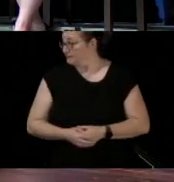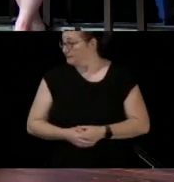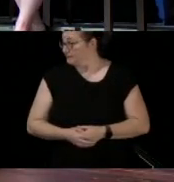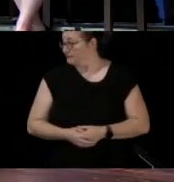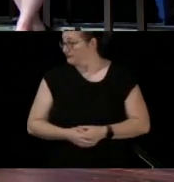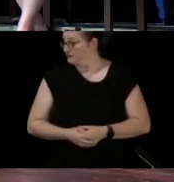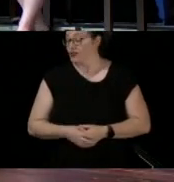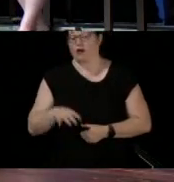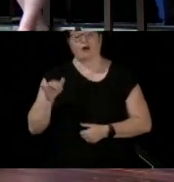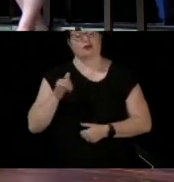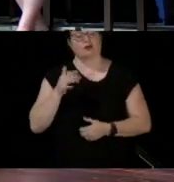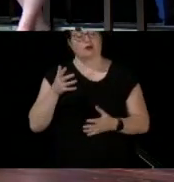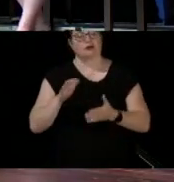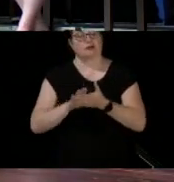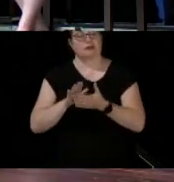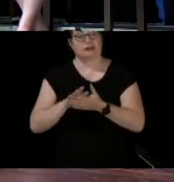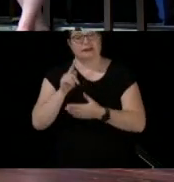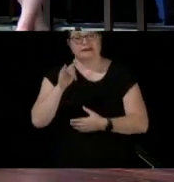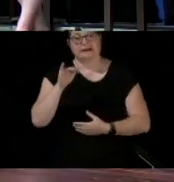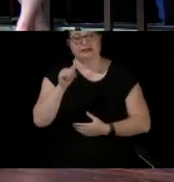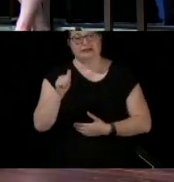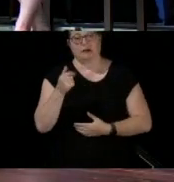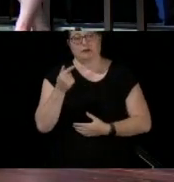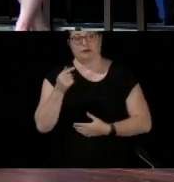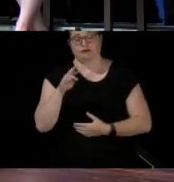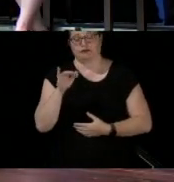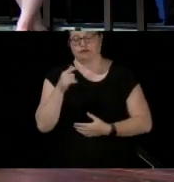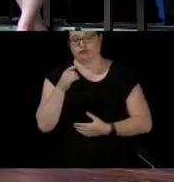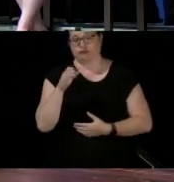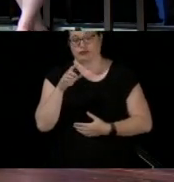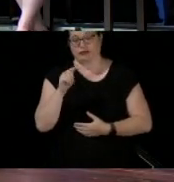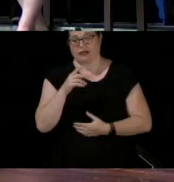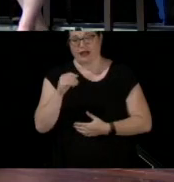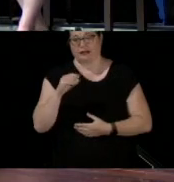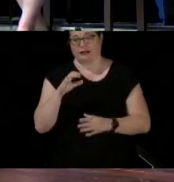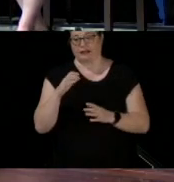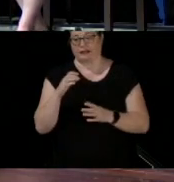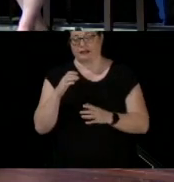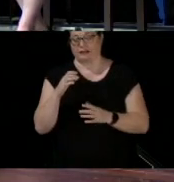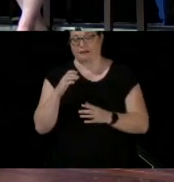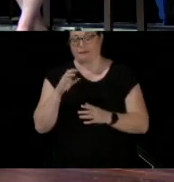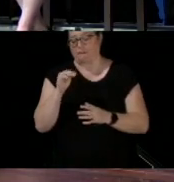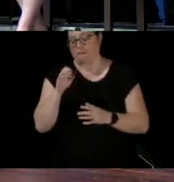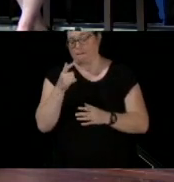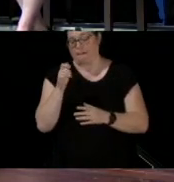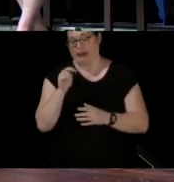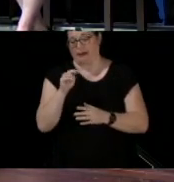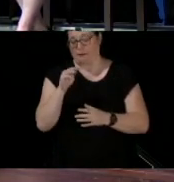And we would like to also recognize Ms. Tina Berchick and Ms. Megan Meyer, Class of 2023 sponsors.